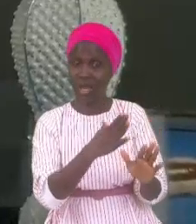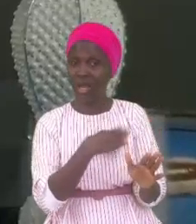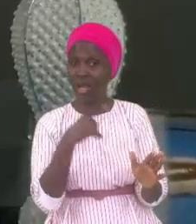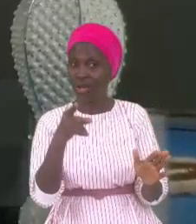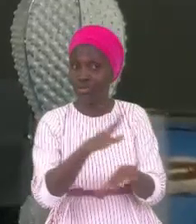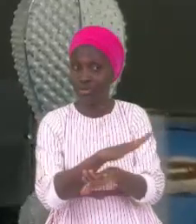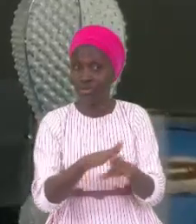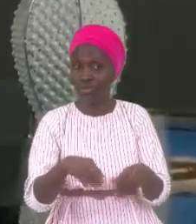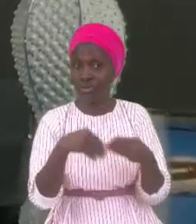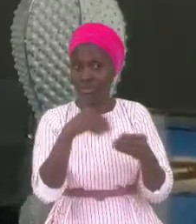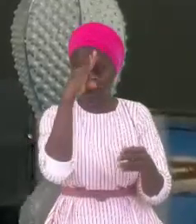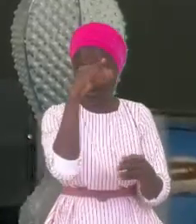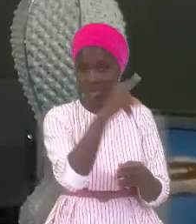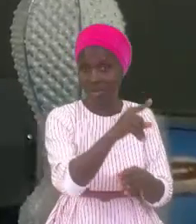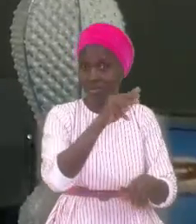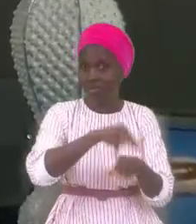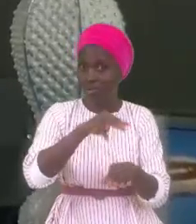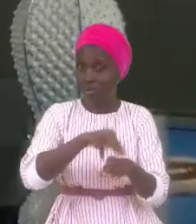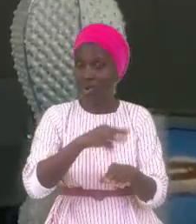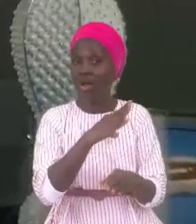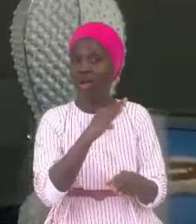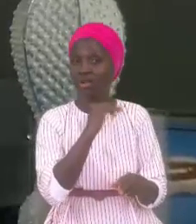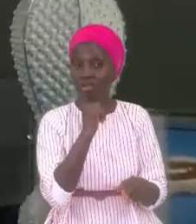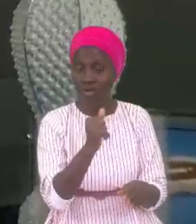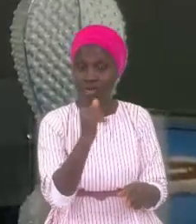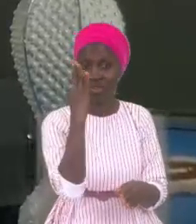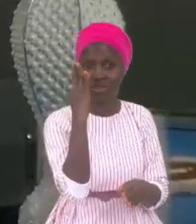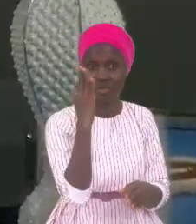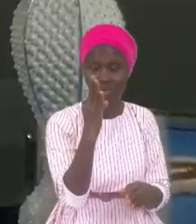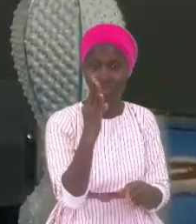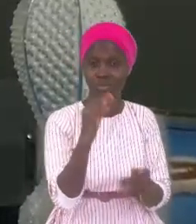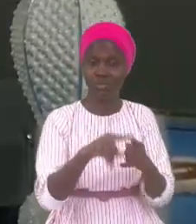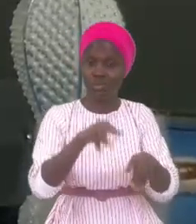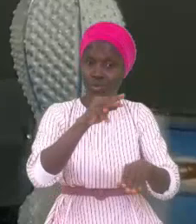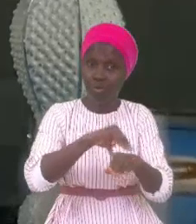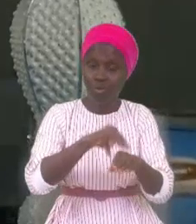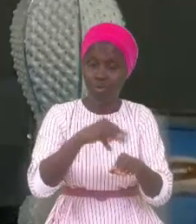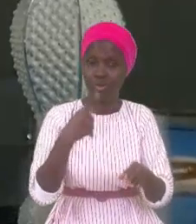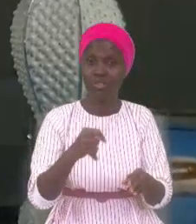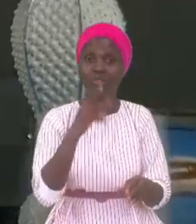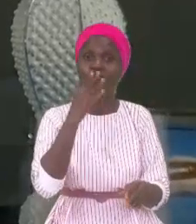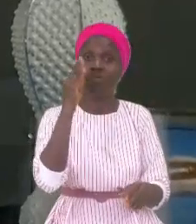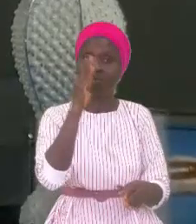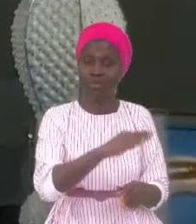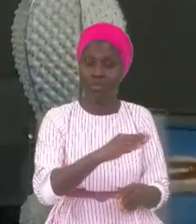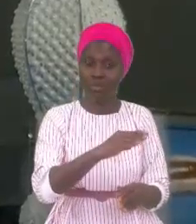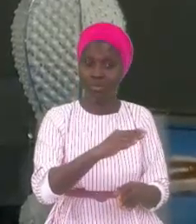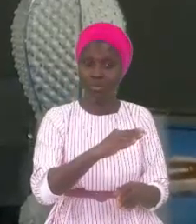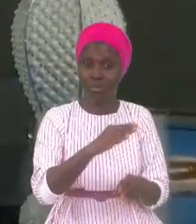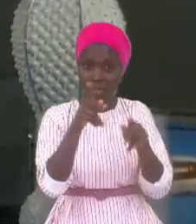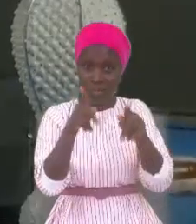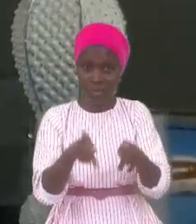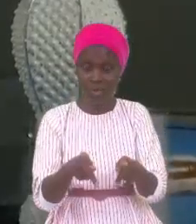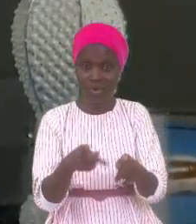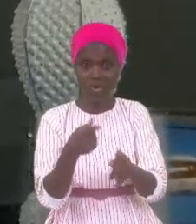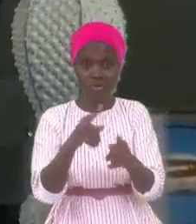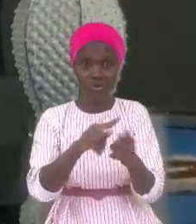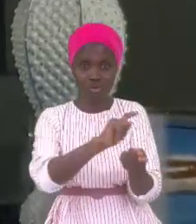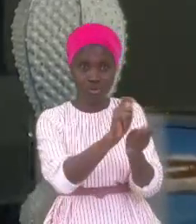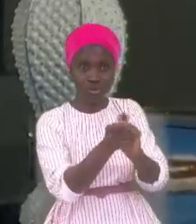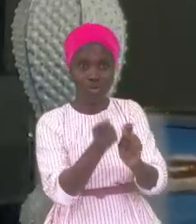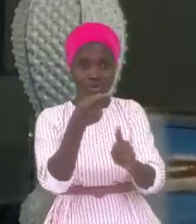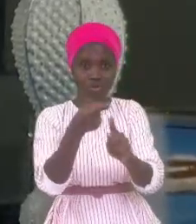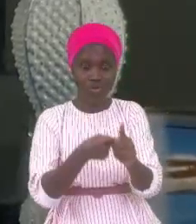not warning, nor speakest to warn the wicked from his wicked way, to save